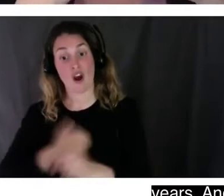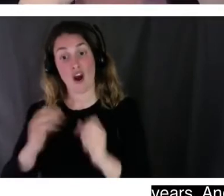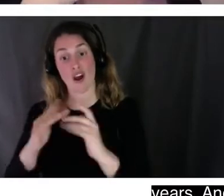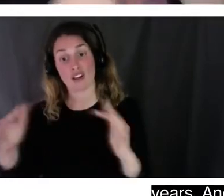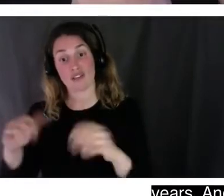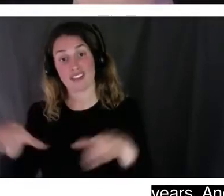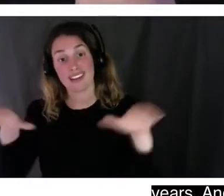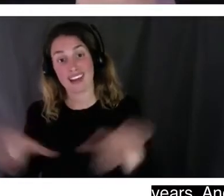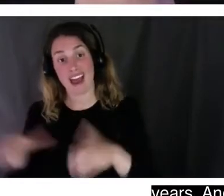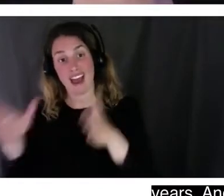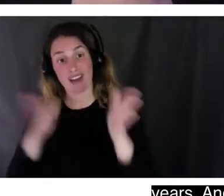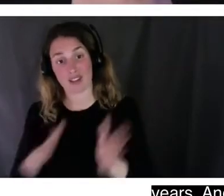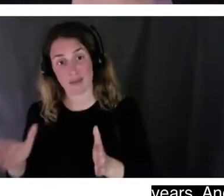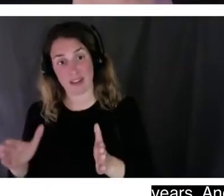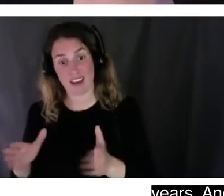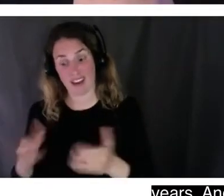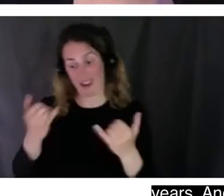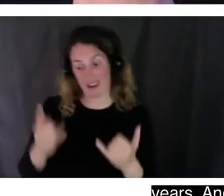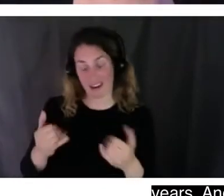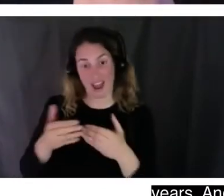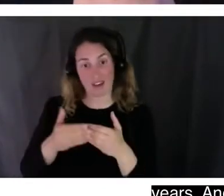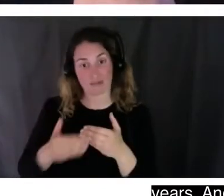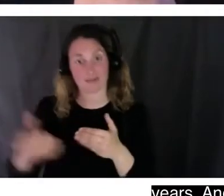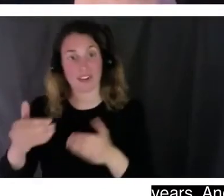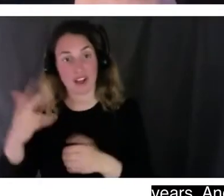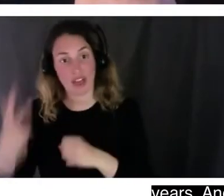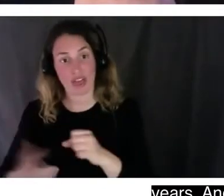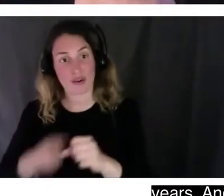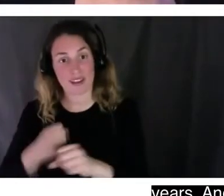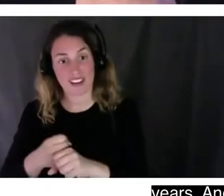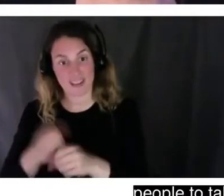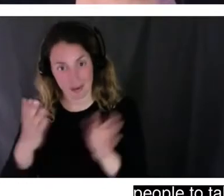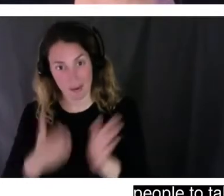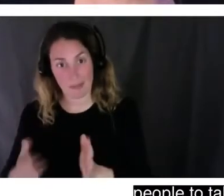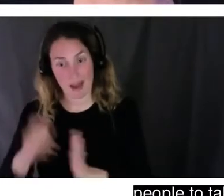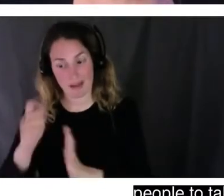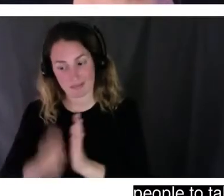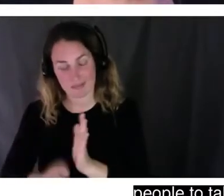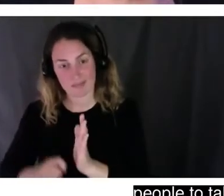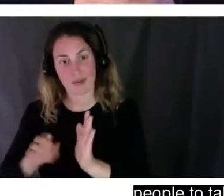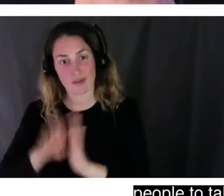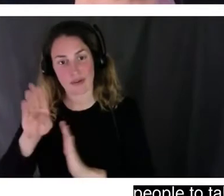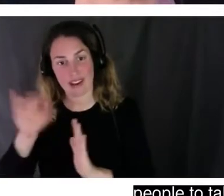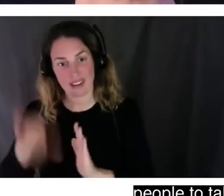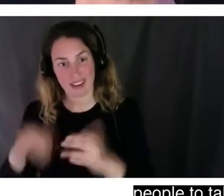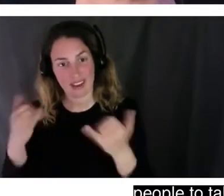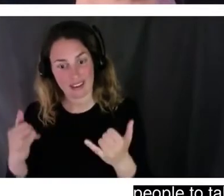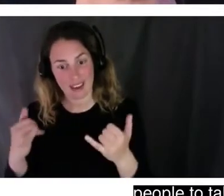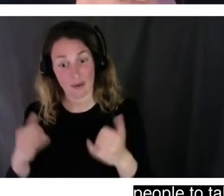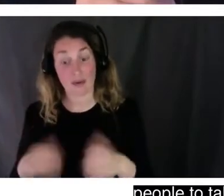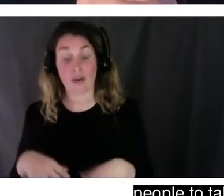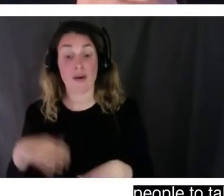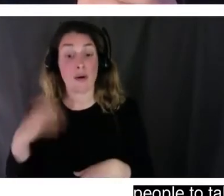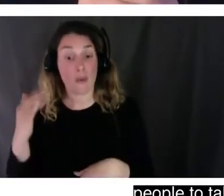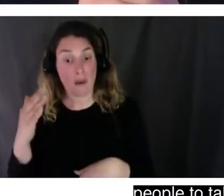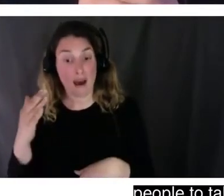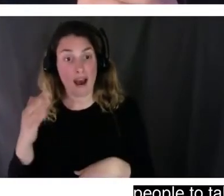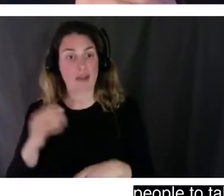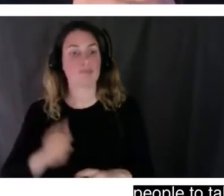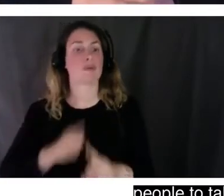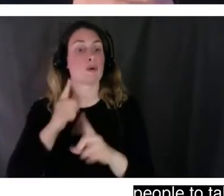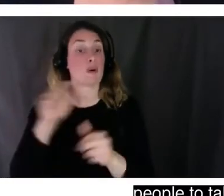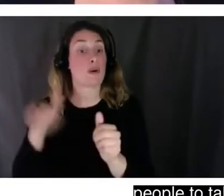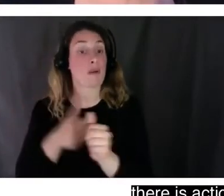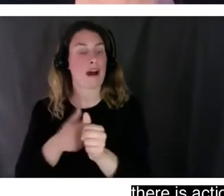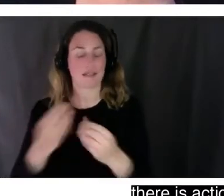years. And the idea is to actually inspire people to take action, right?